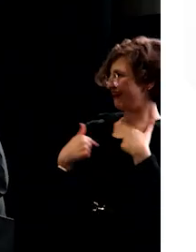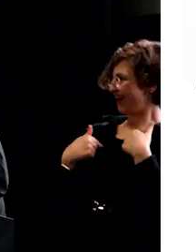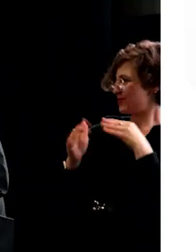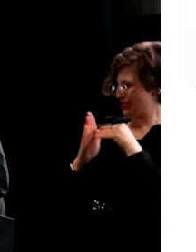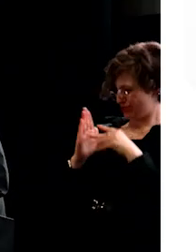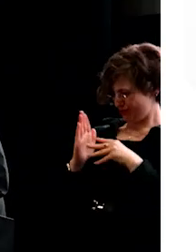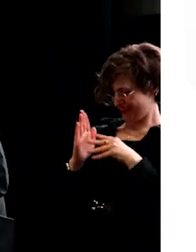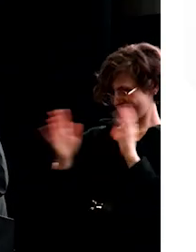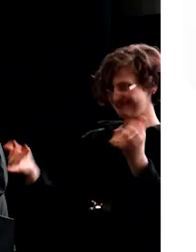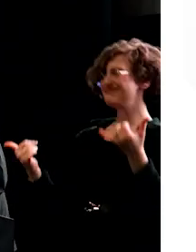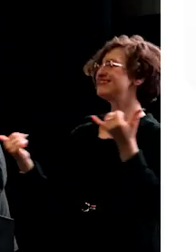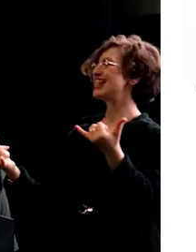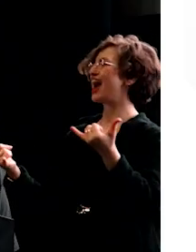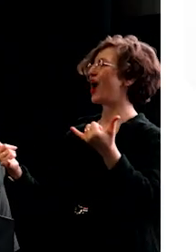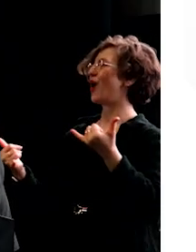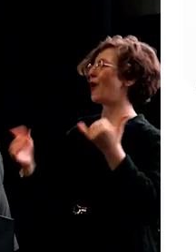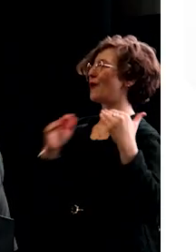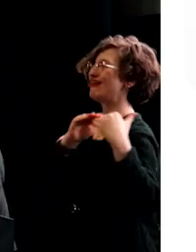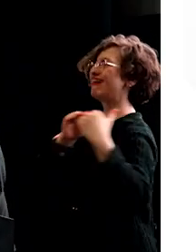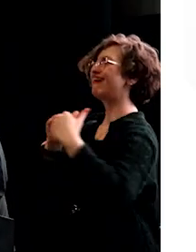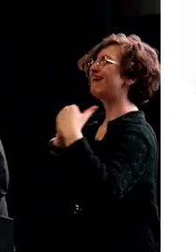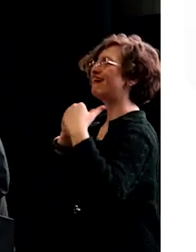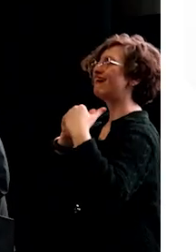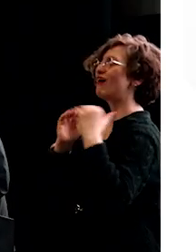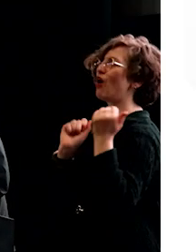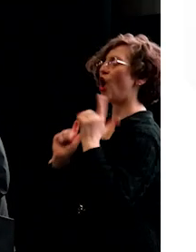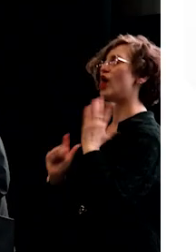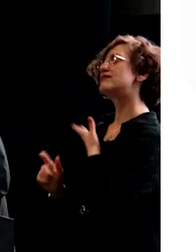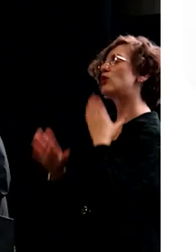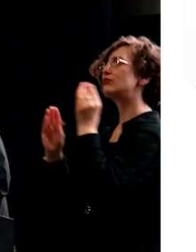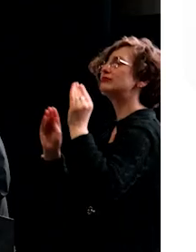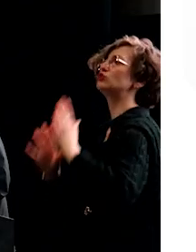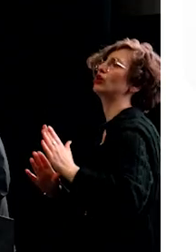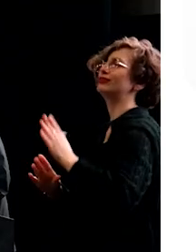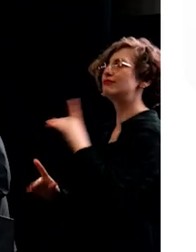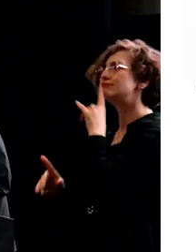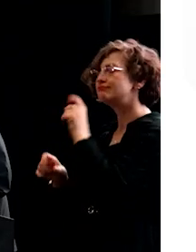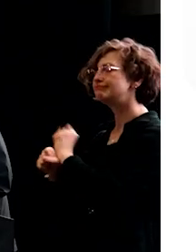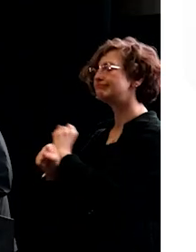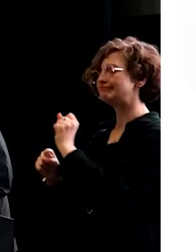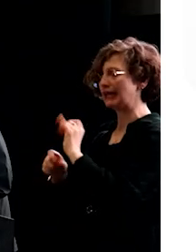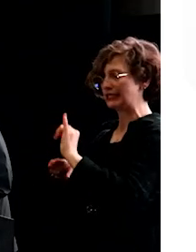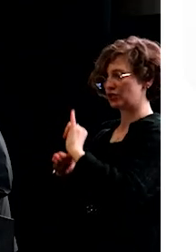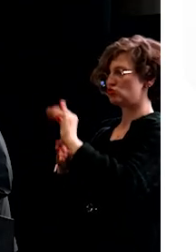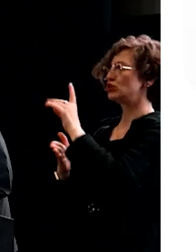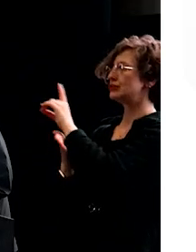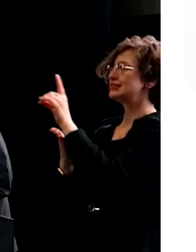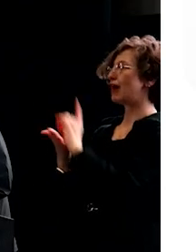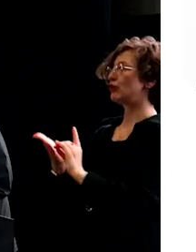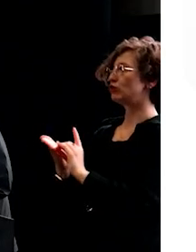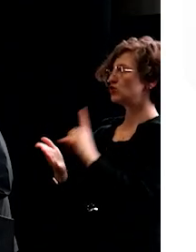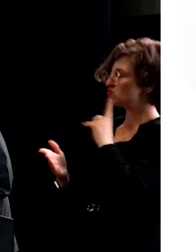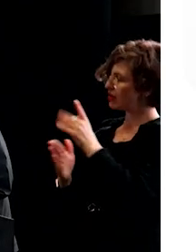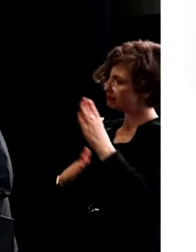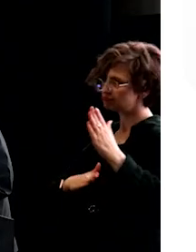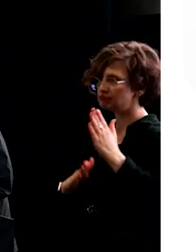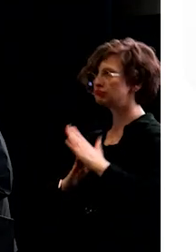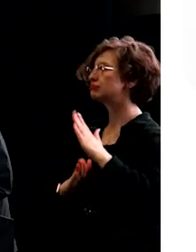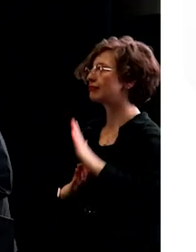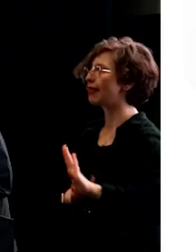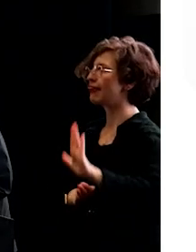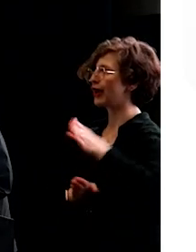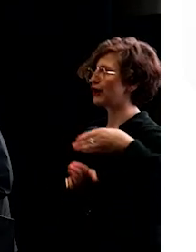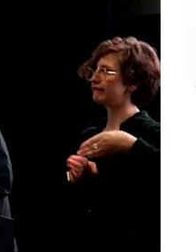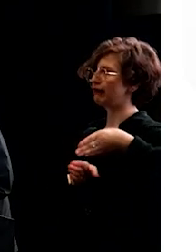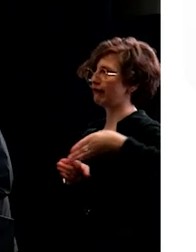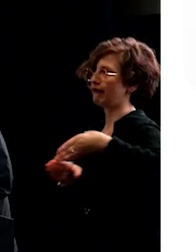all of our instructors are active industrial designers who are leading in their field. And